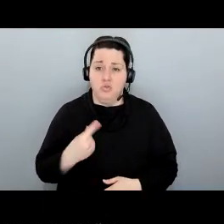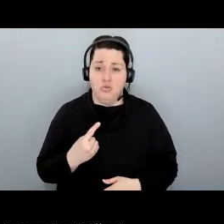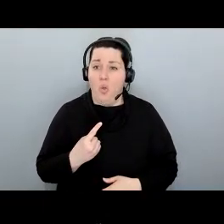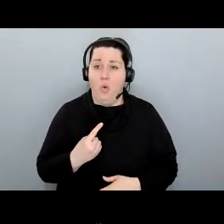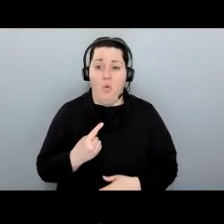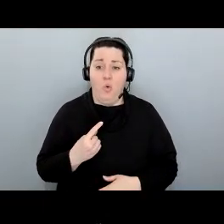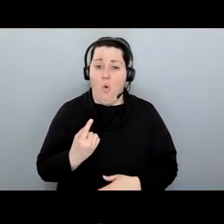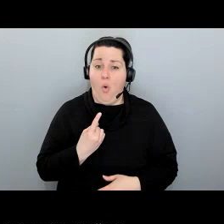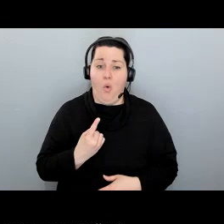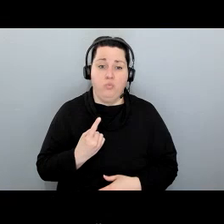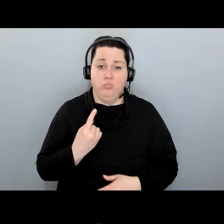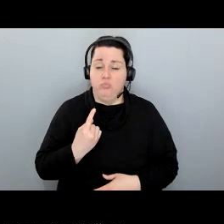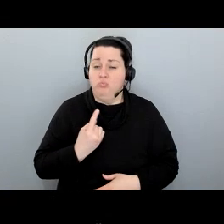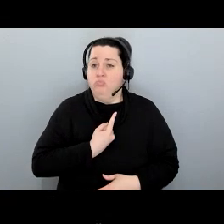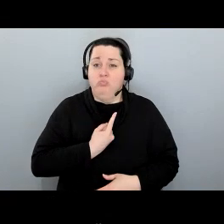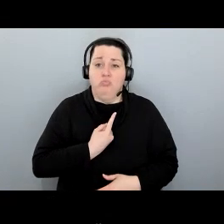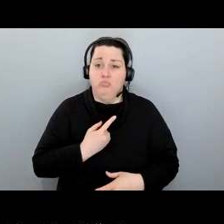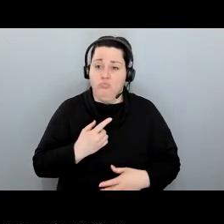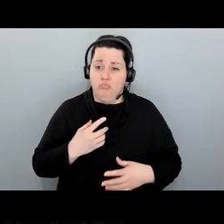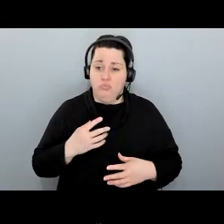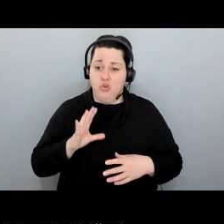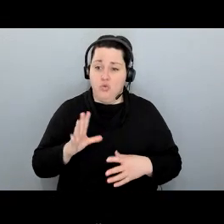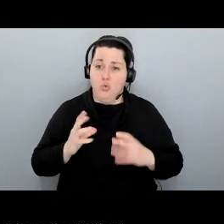disability, that is something that you can,